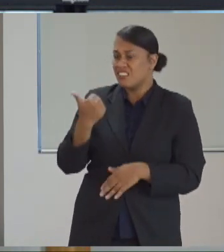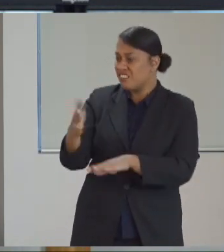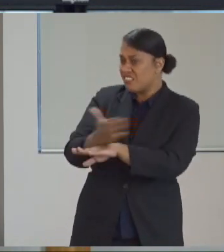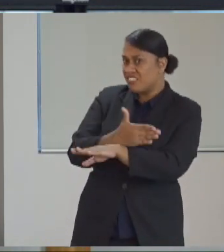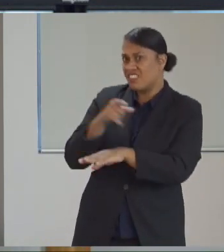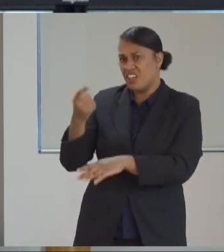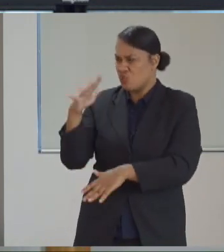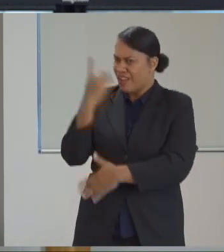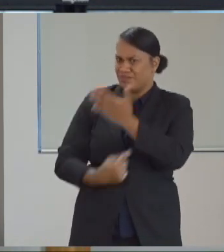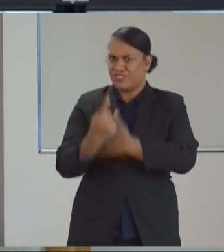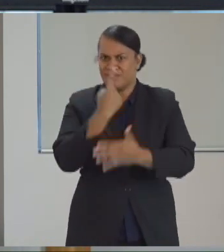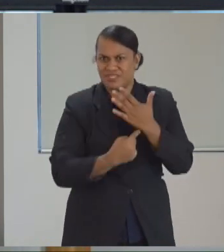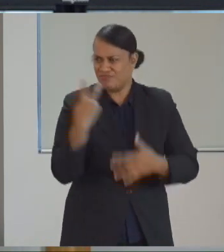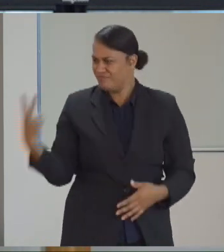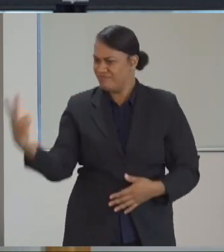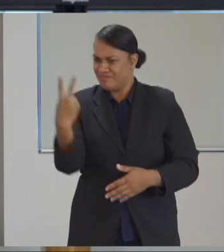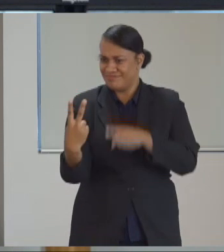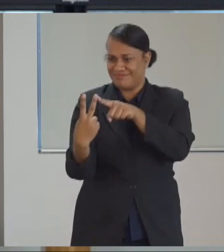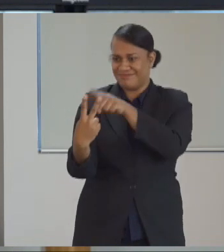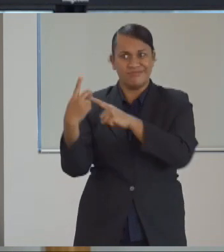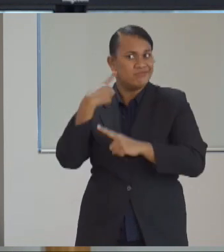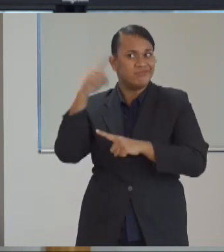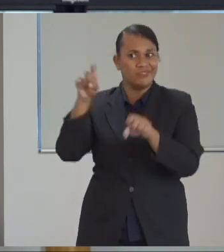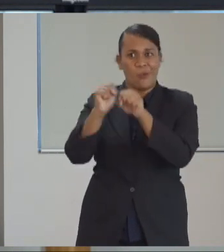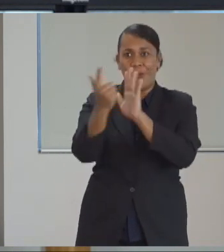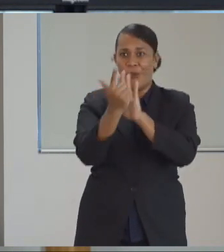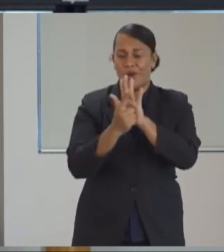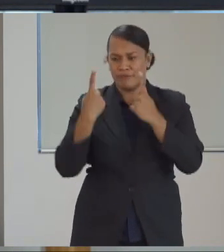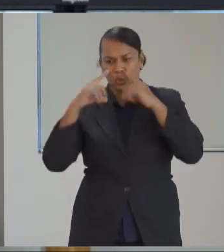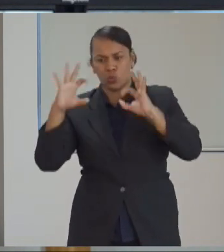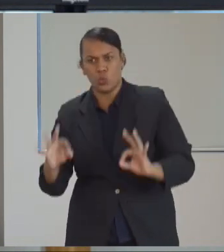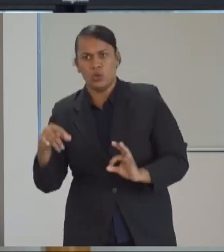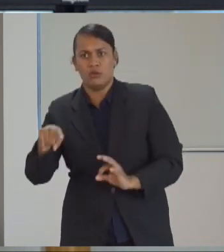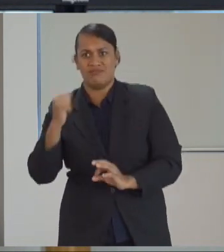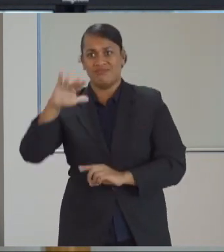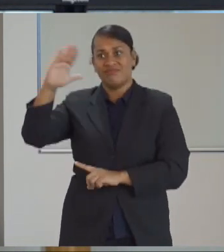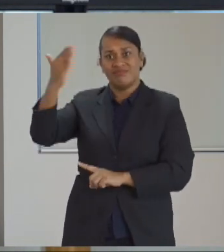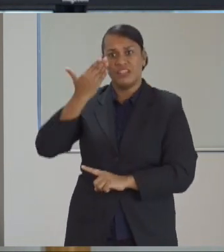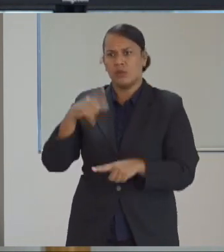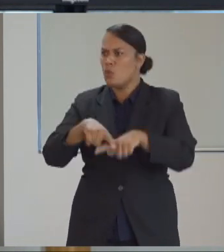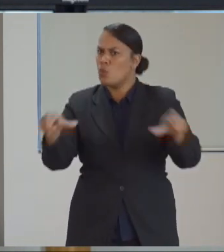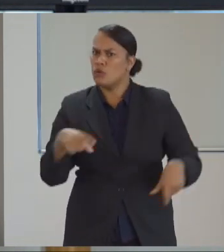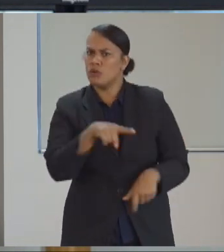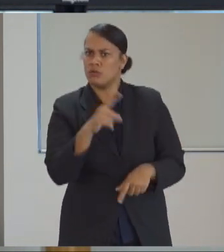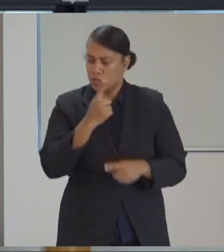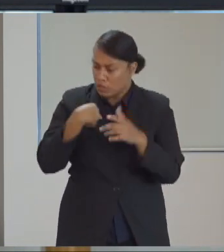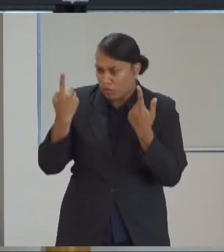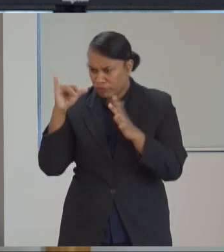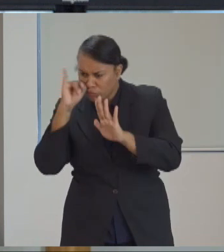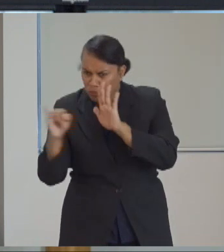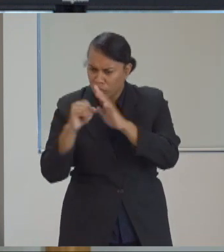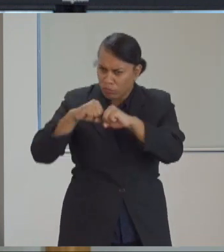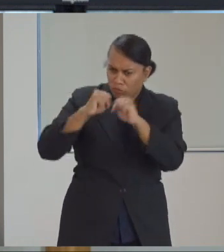the suspects, or the outcome of the case, excuse me. We've identified, as you mentioned, that the initial